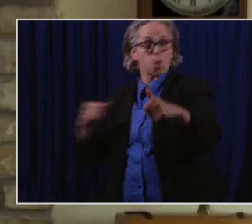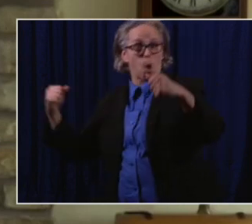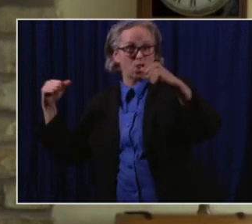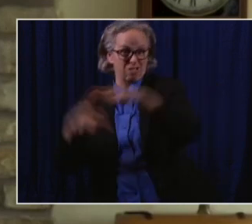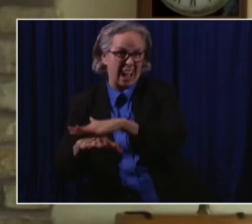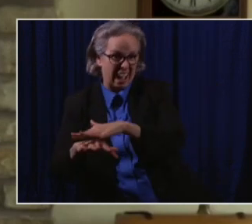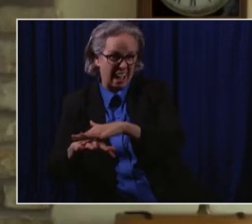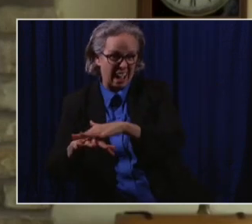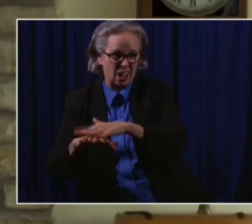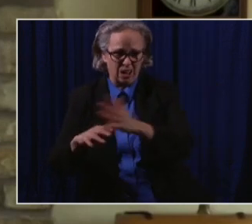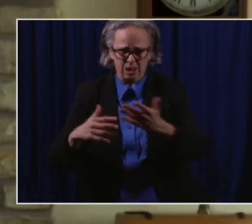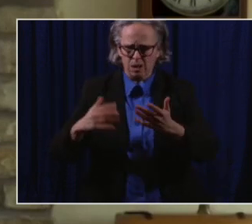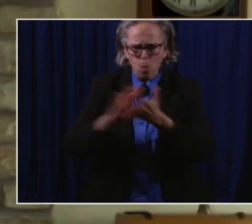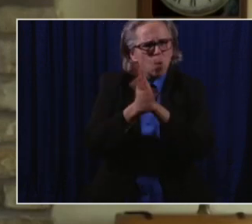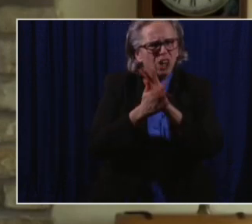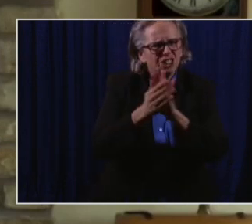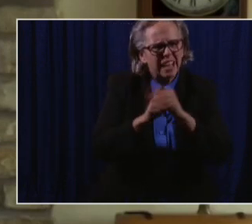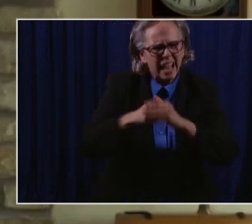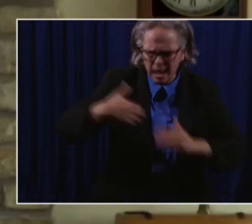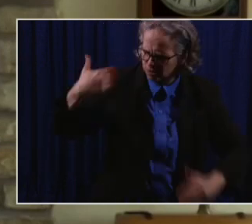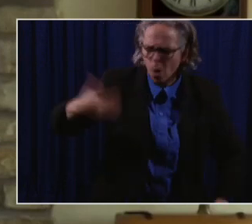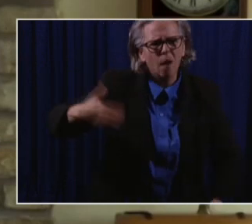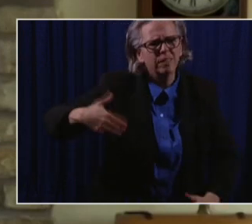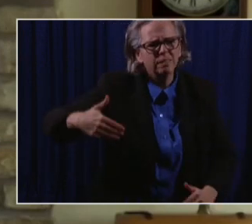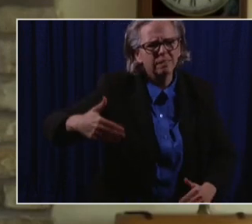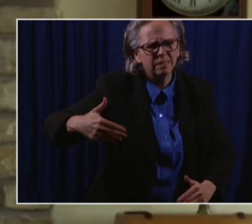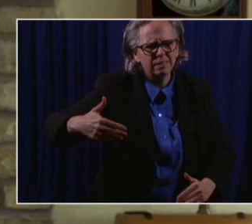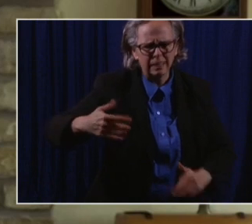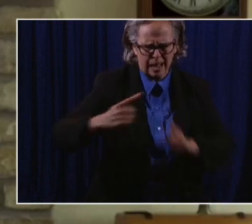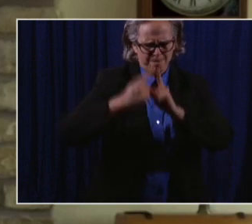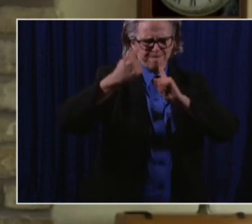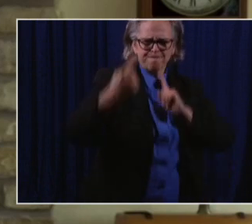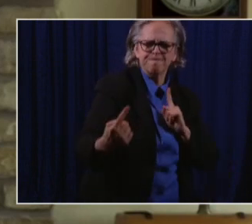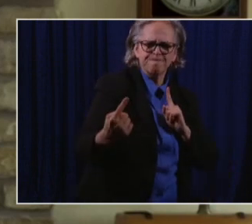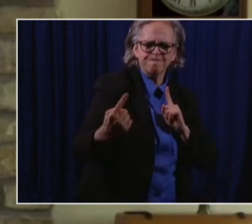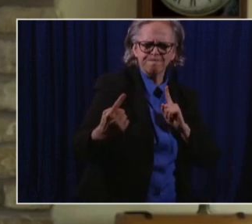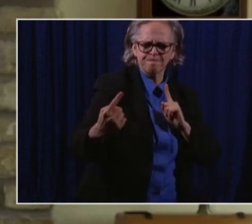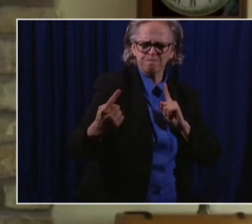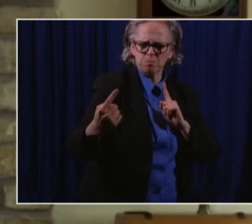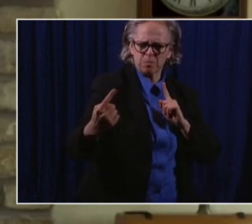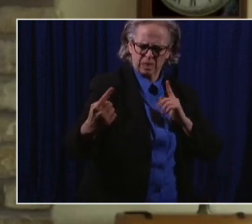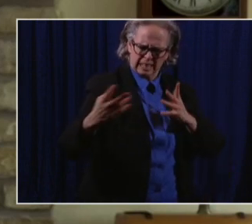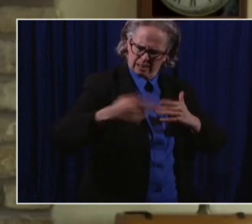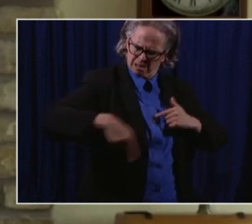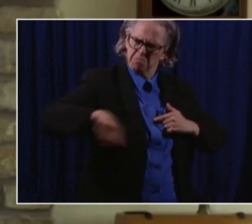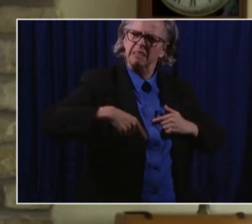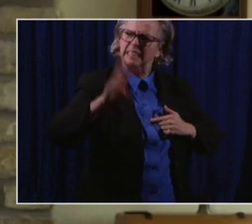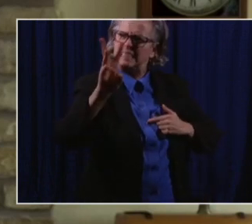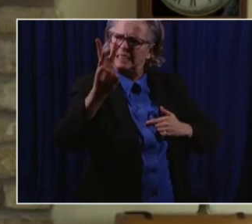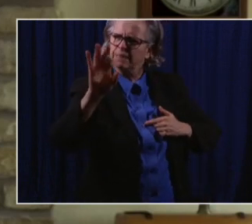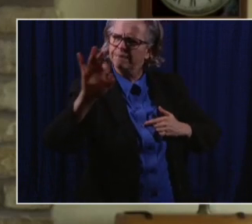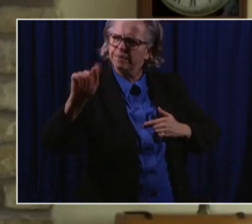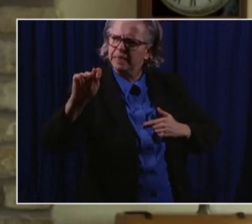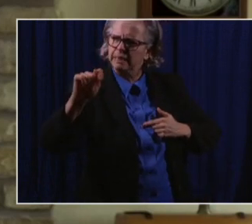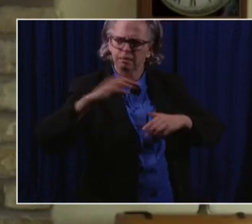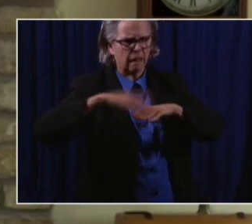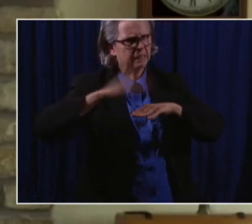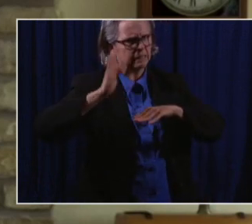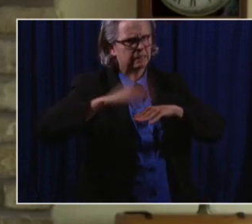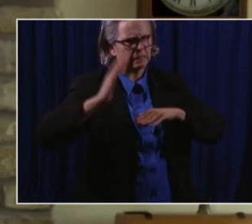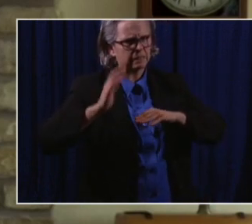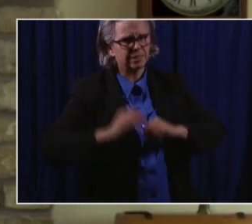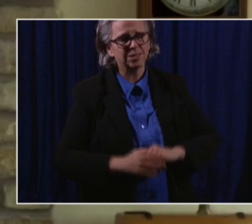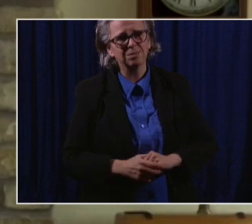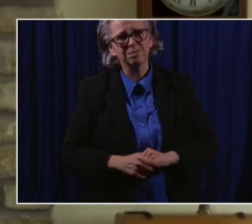washing our hands, and by keeping at least 6 feet distance from others. All of these things